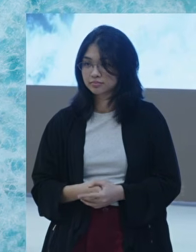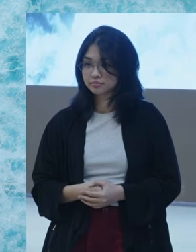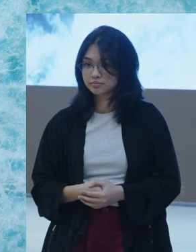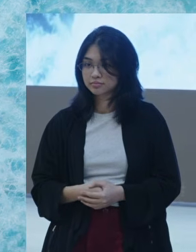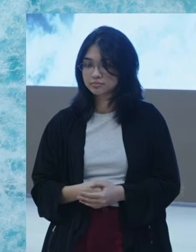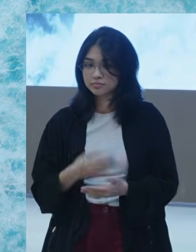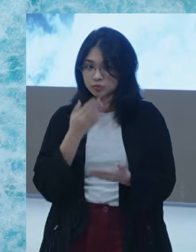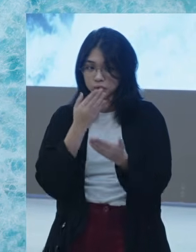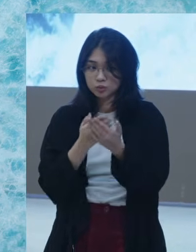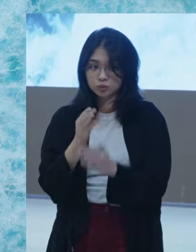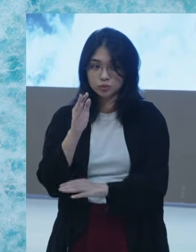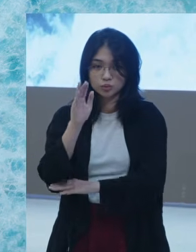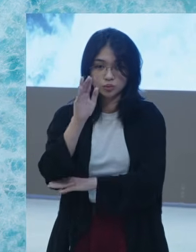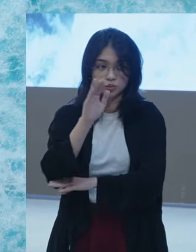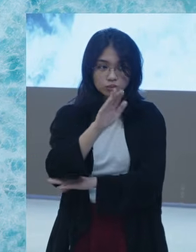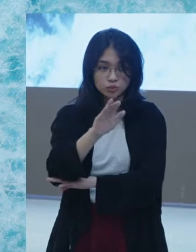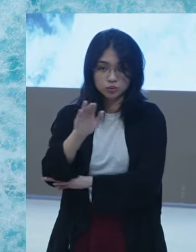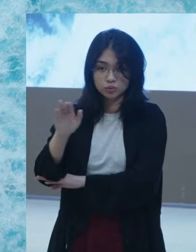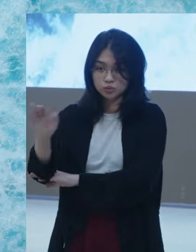Magandang hapon mga kapatid.